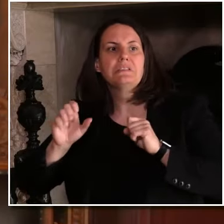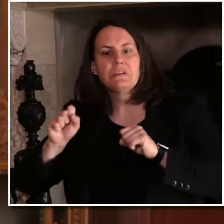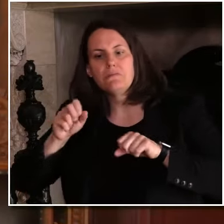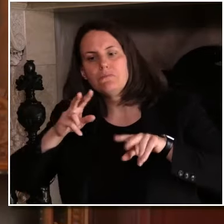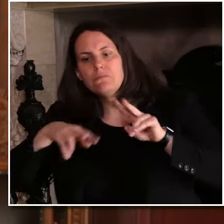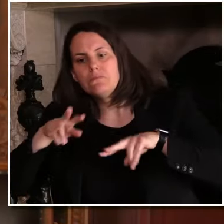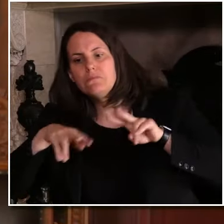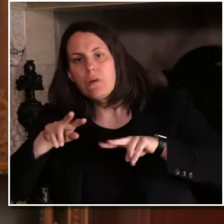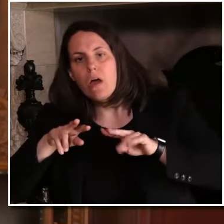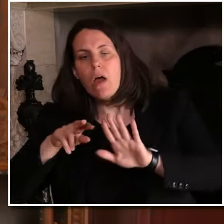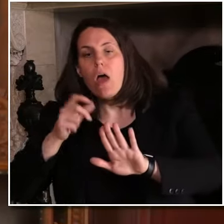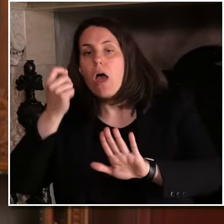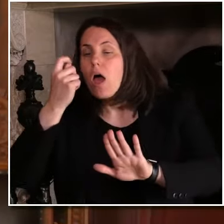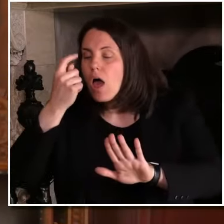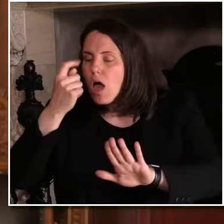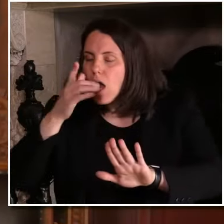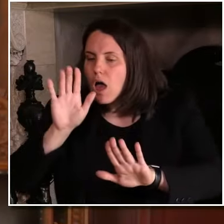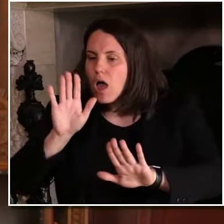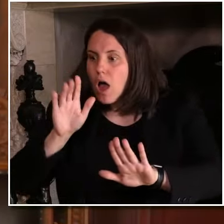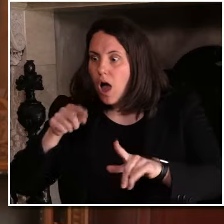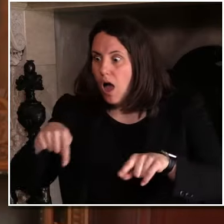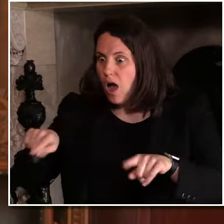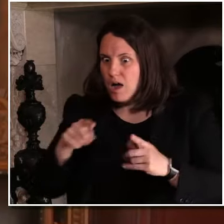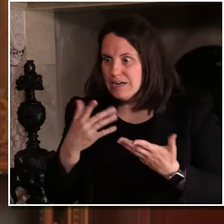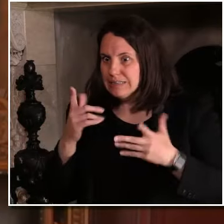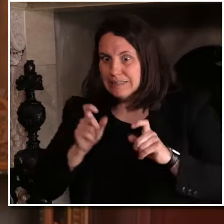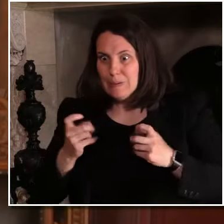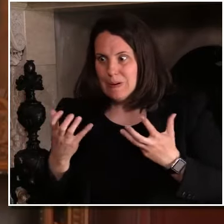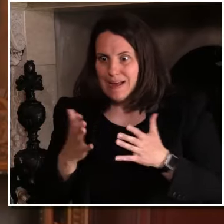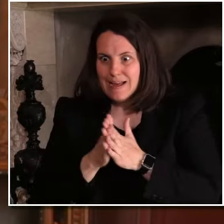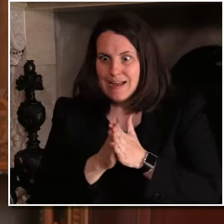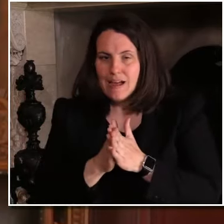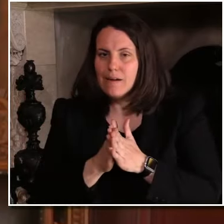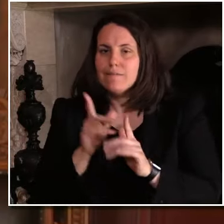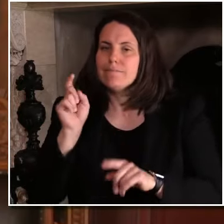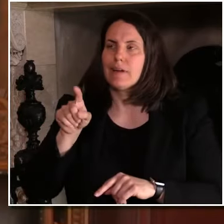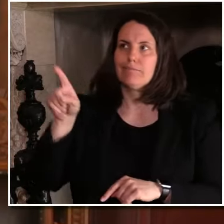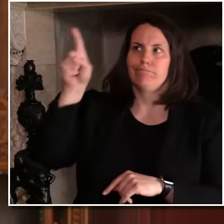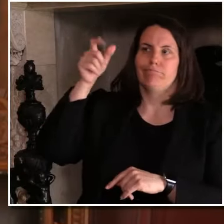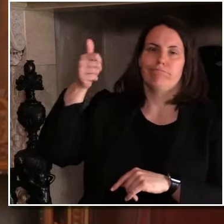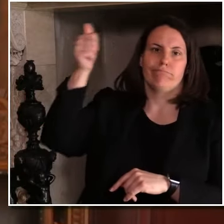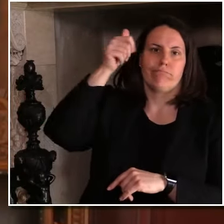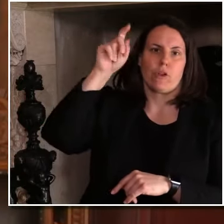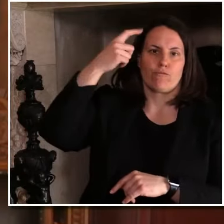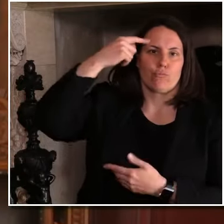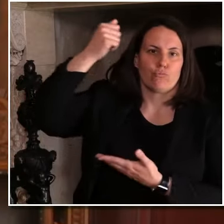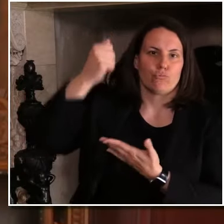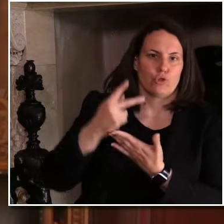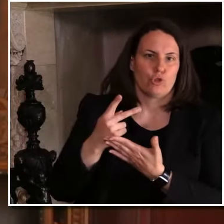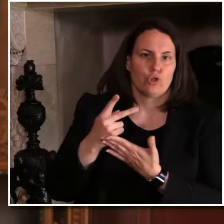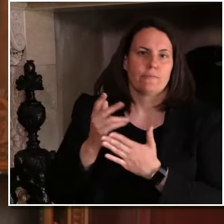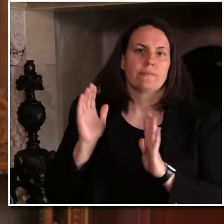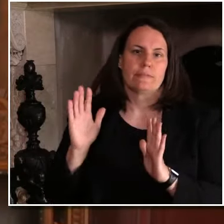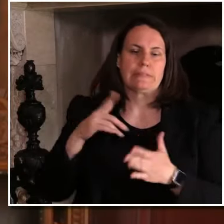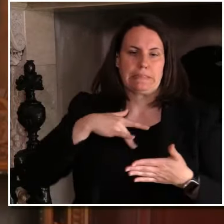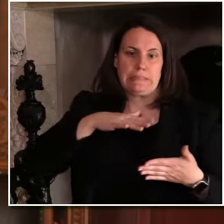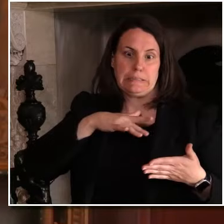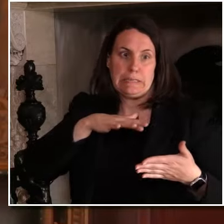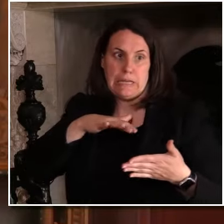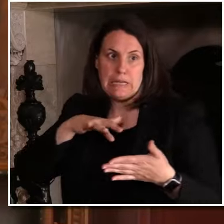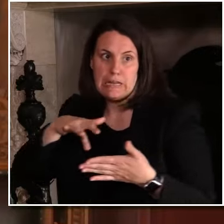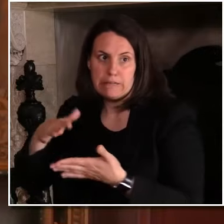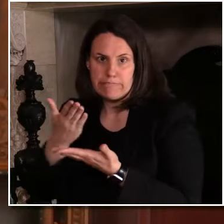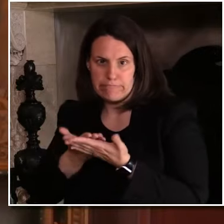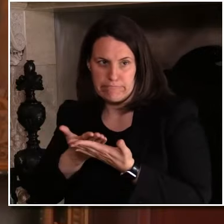to become available. And when they are, I think the biggest use for them is going to be for epidemiology, to understand